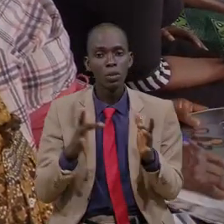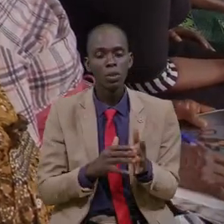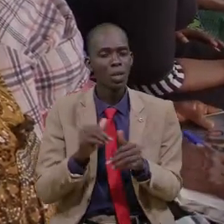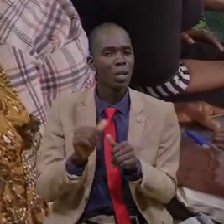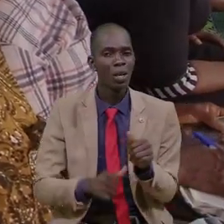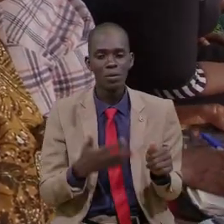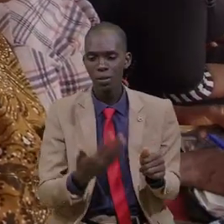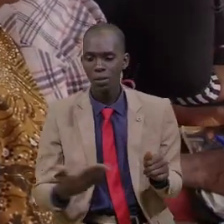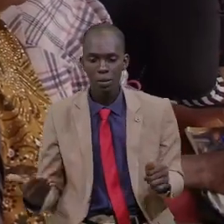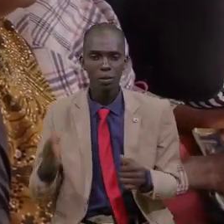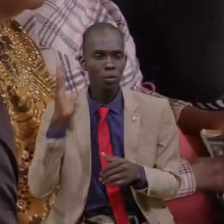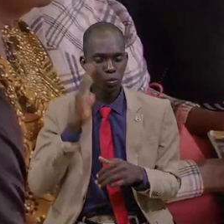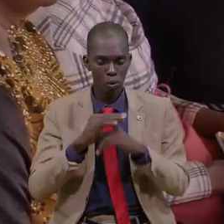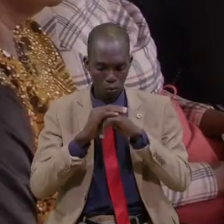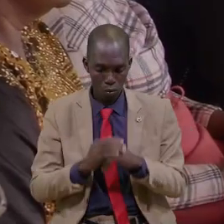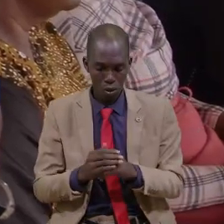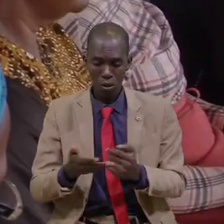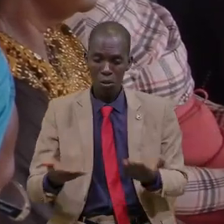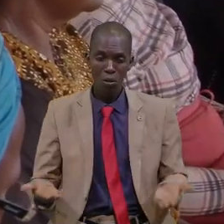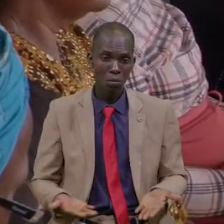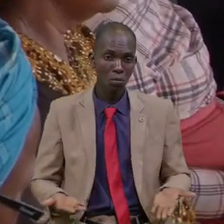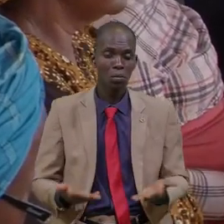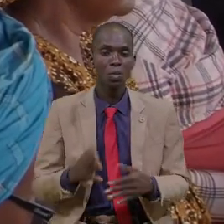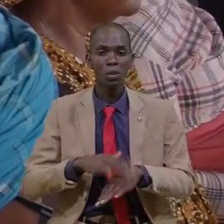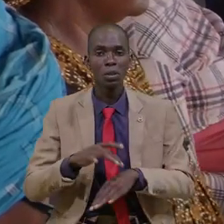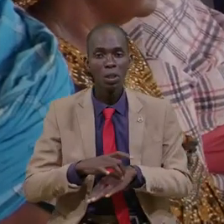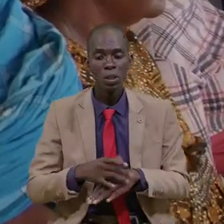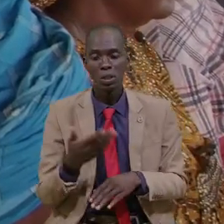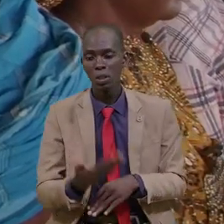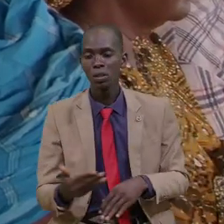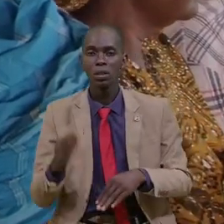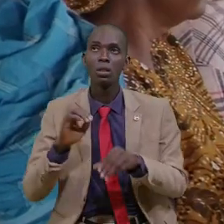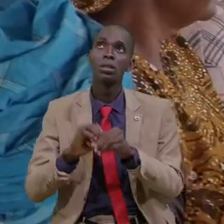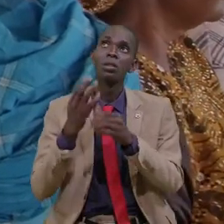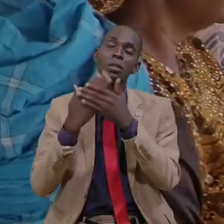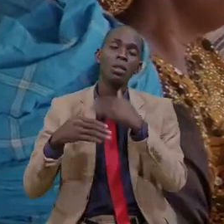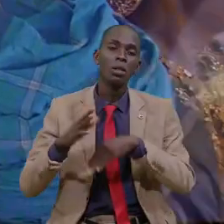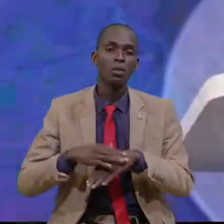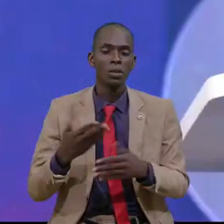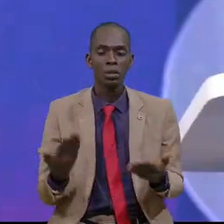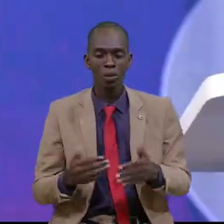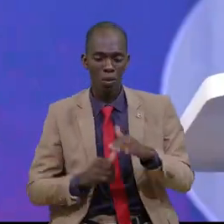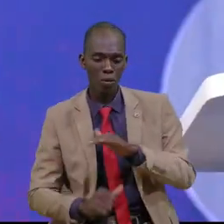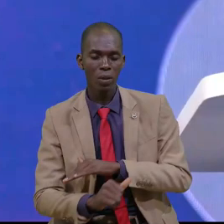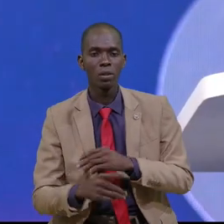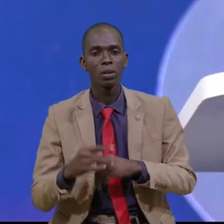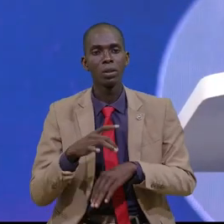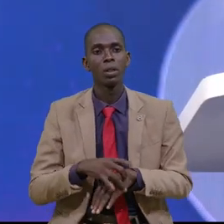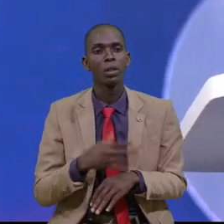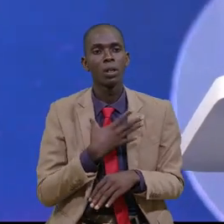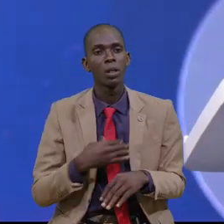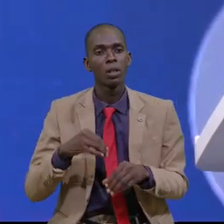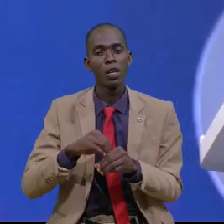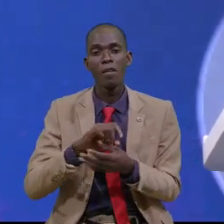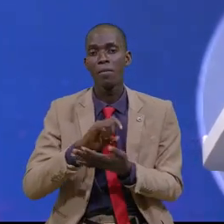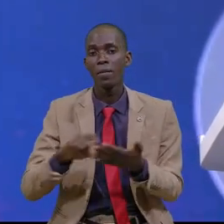in heaven and things in earth and things under the earth. And then in verse 11, it says, and